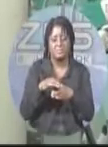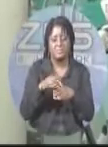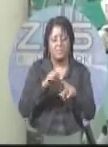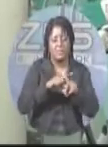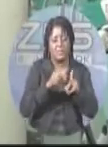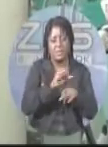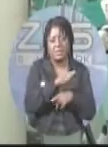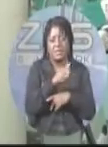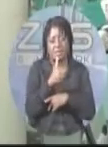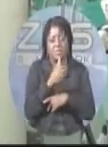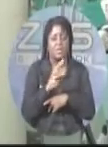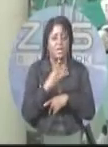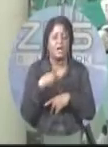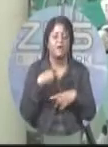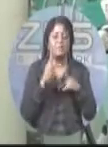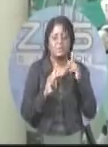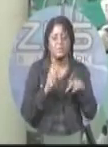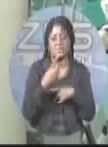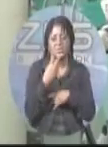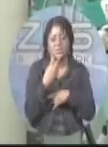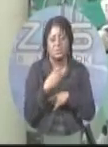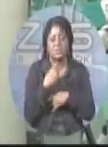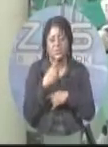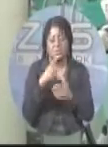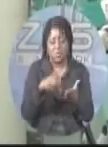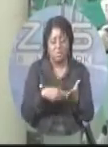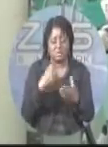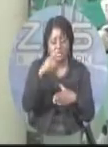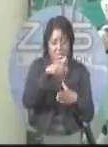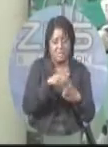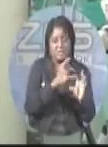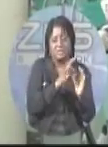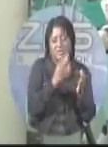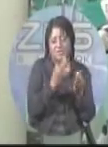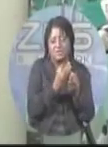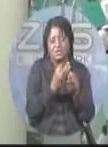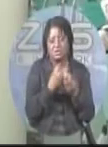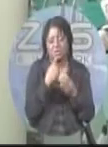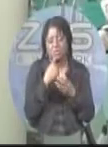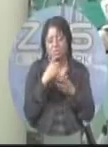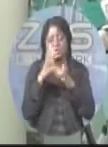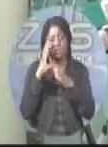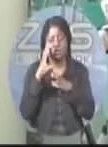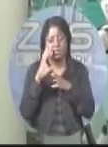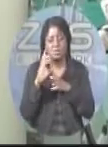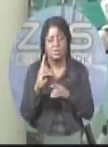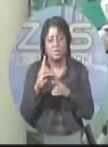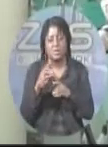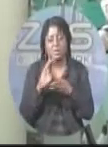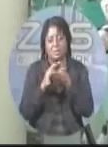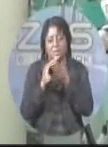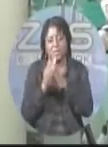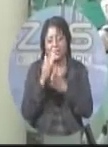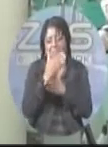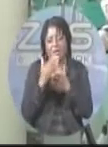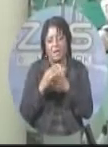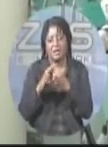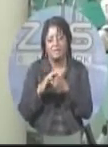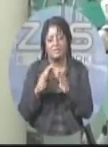But anyone, we have persons who, once they're part of the federation, who could become a part of the